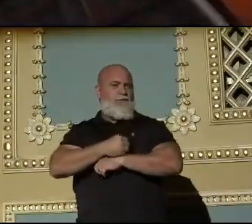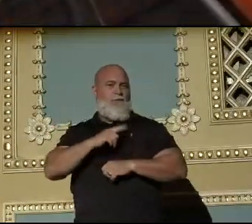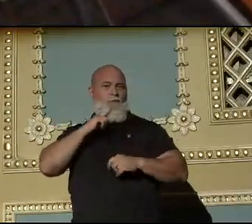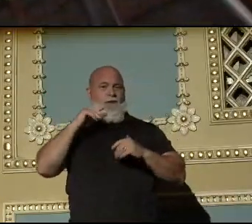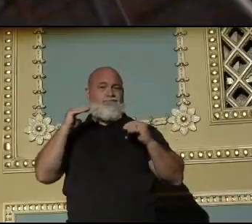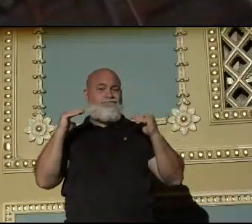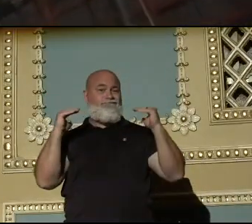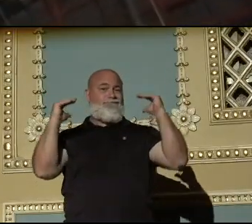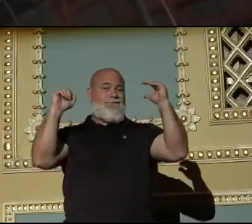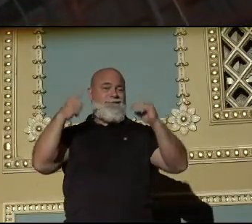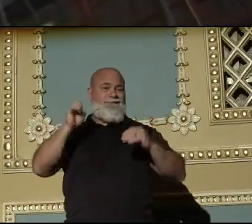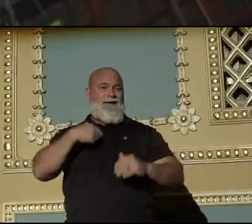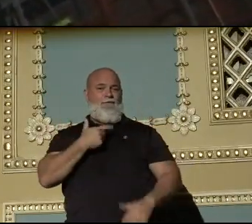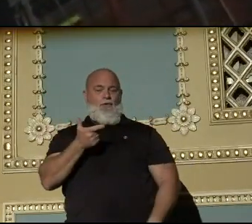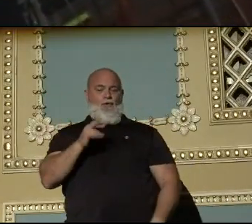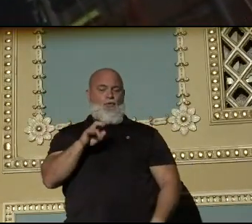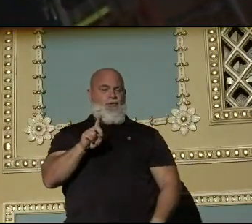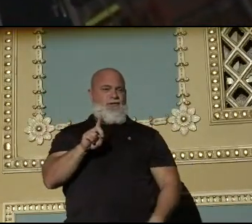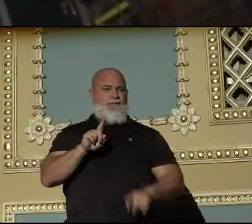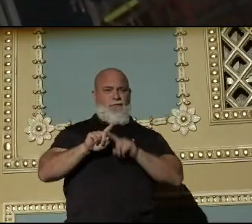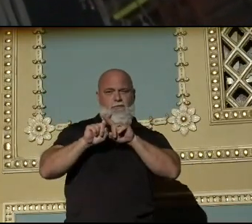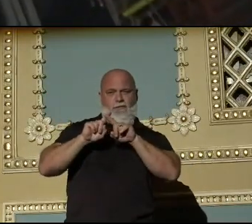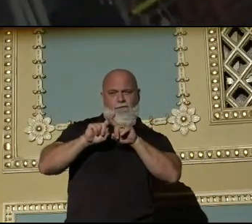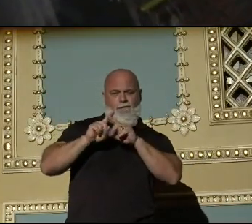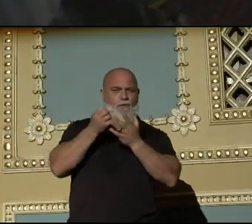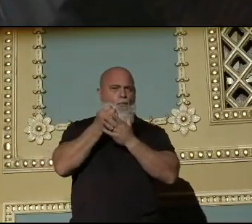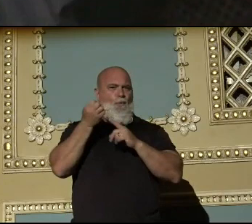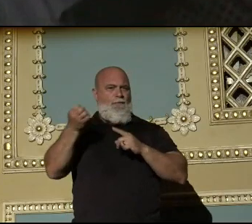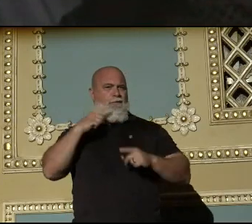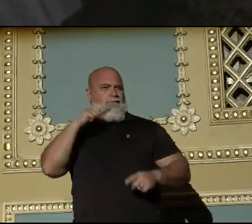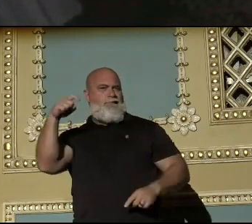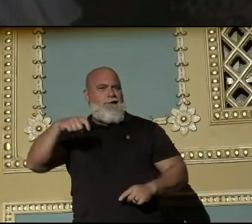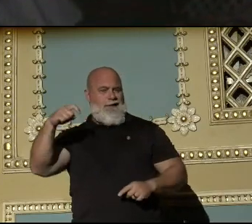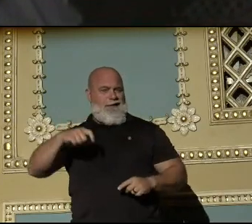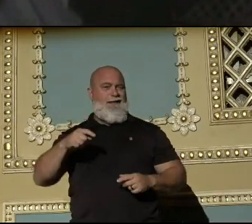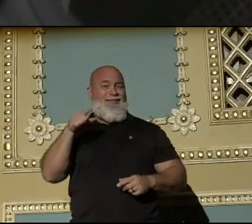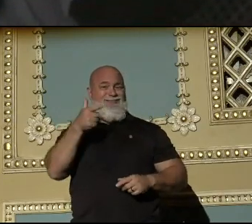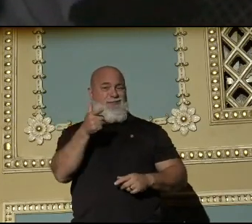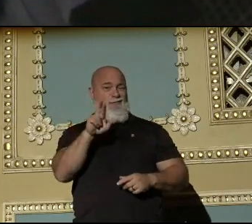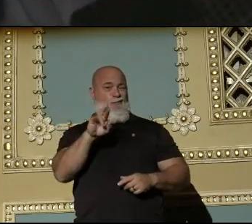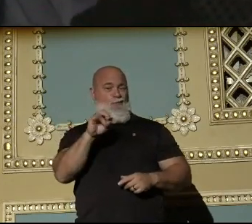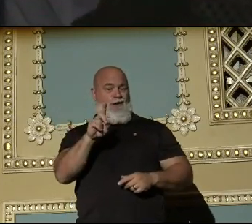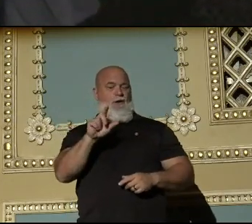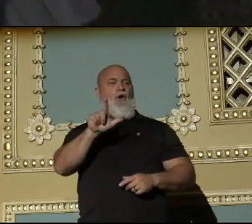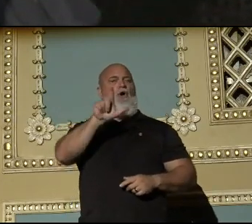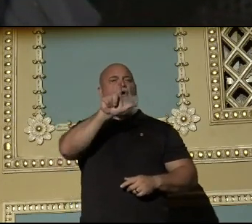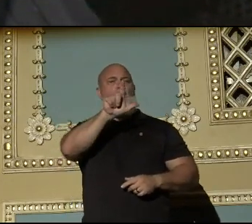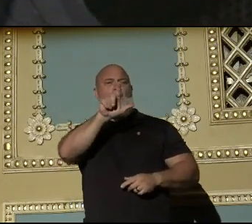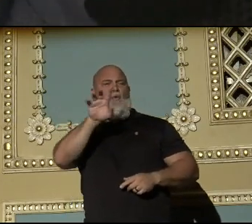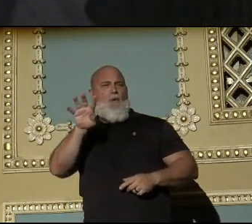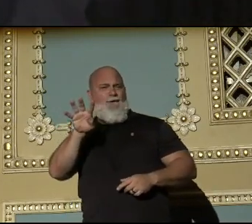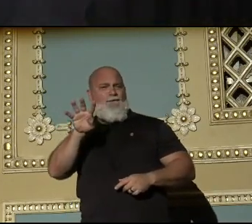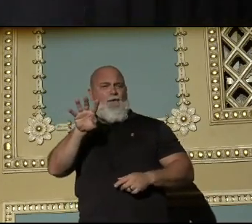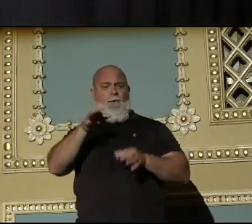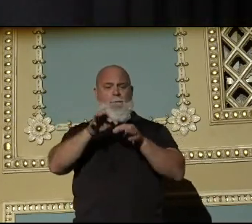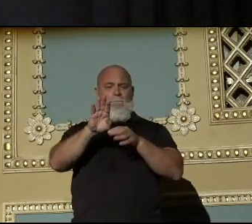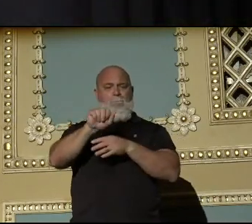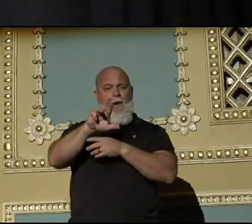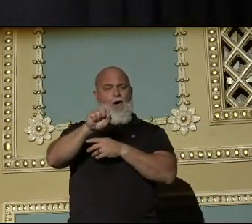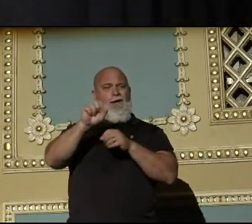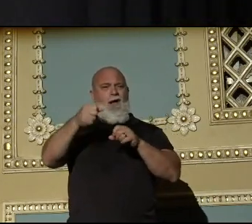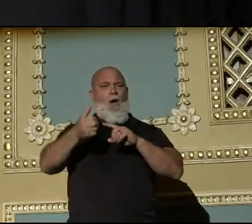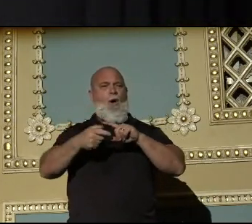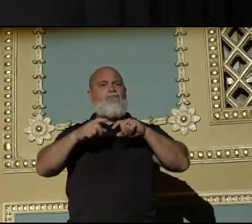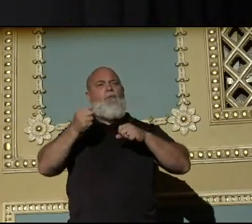is a grid that holds all the equipment that we need. This grid holds 24 battens, or bars, that can hold up to